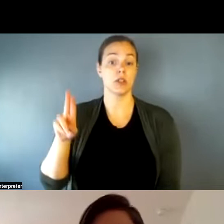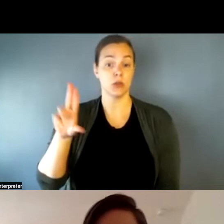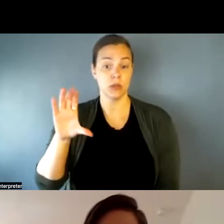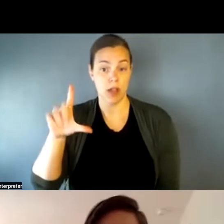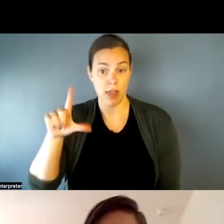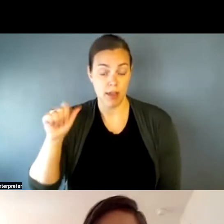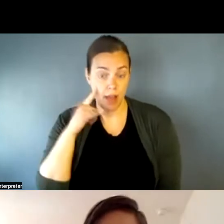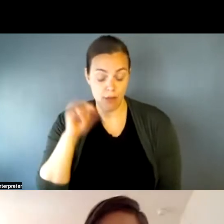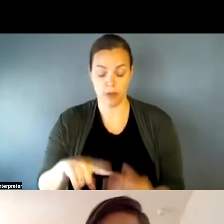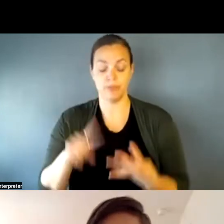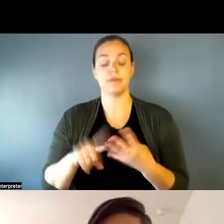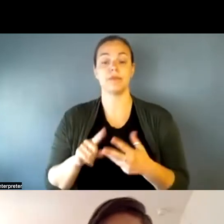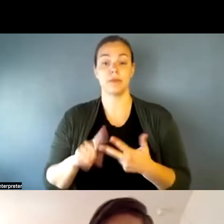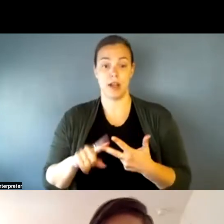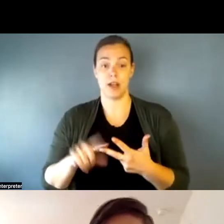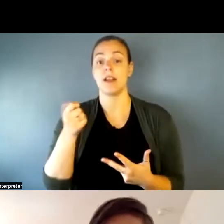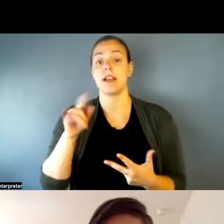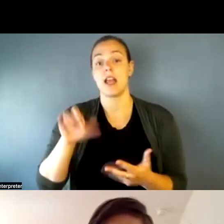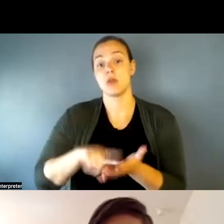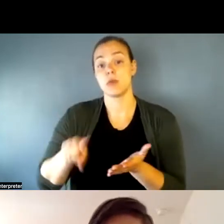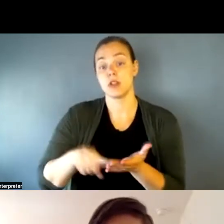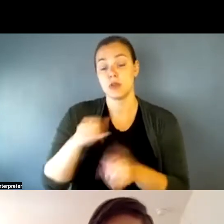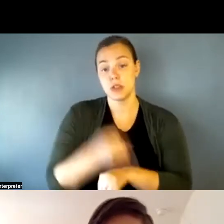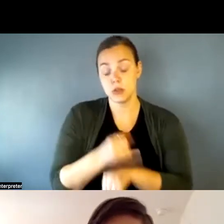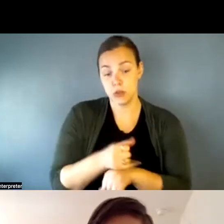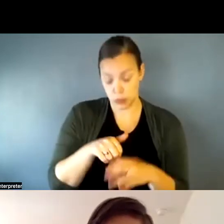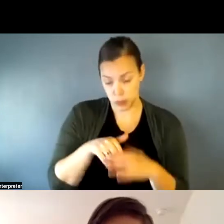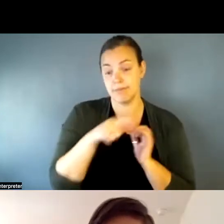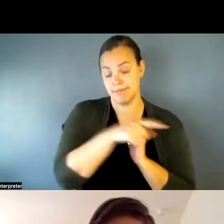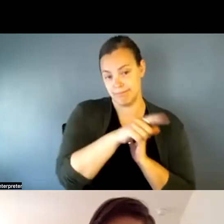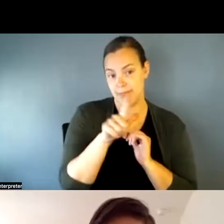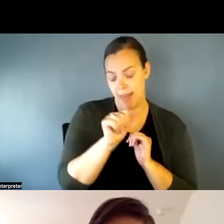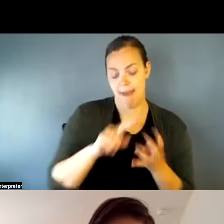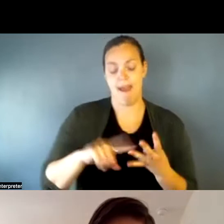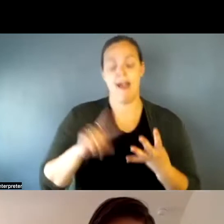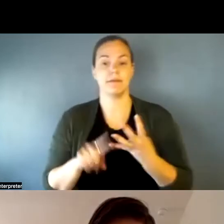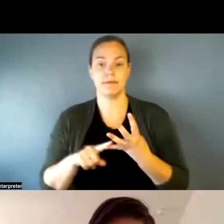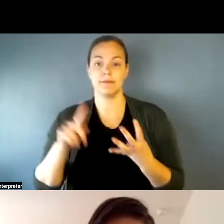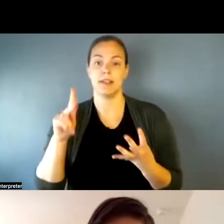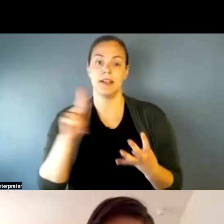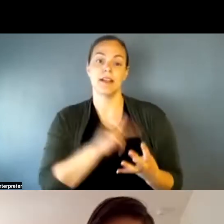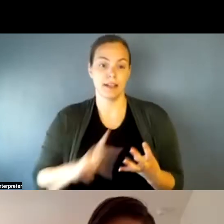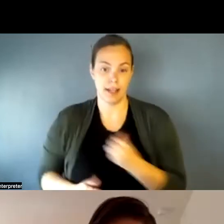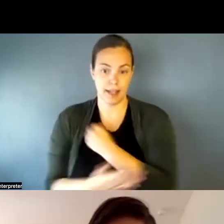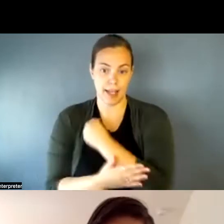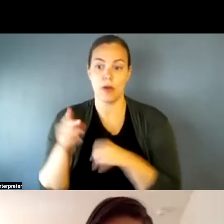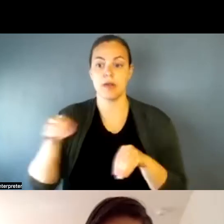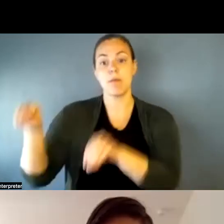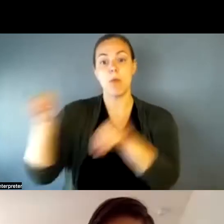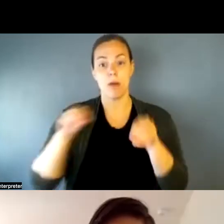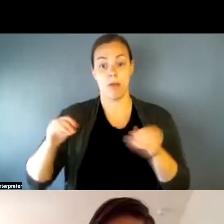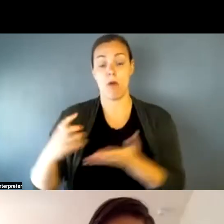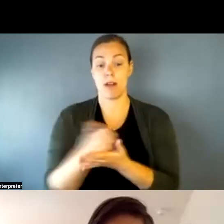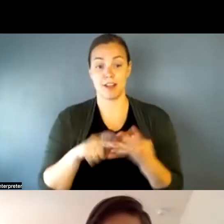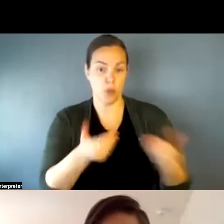the Getty Research Institute in Los Angeles, and in the King County Portable Collection. So welcome, Sadie. And then